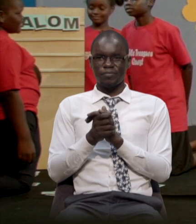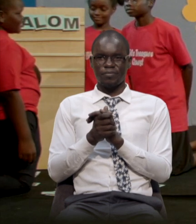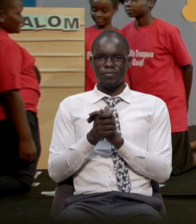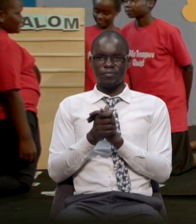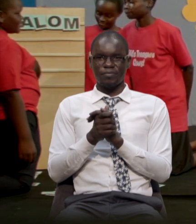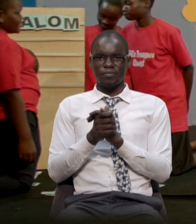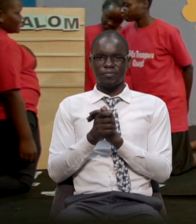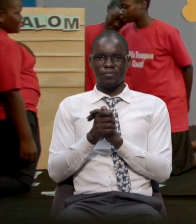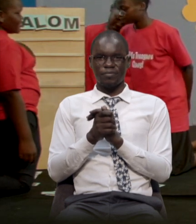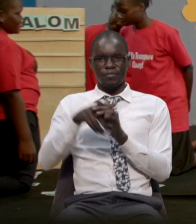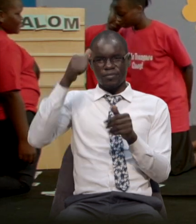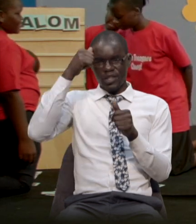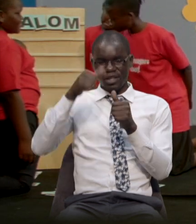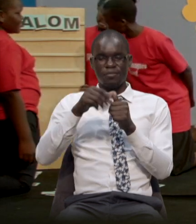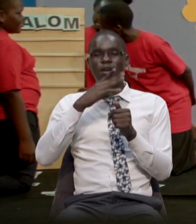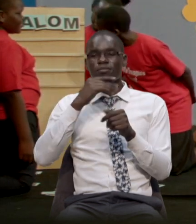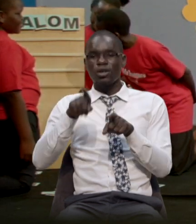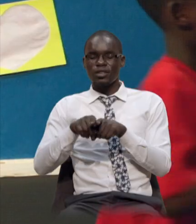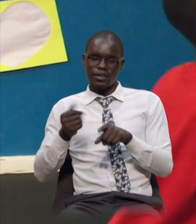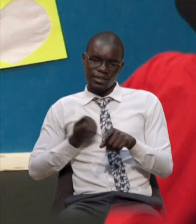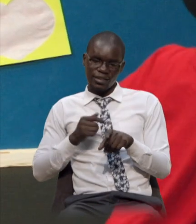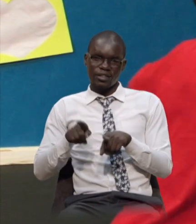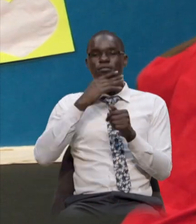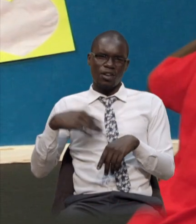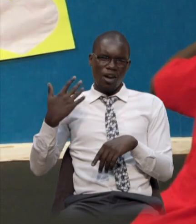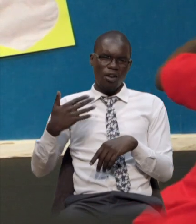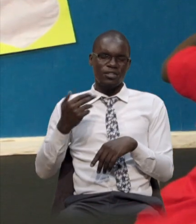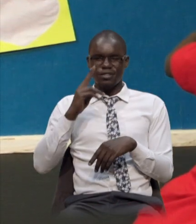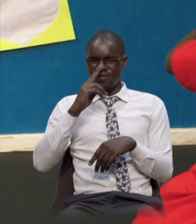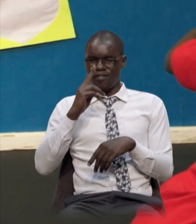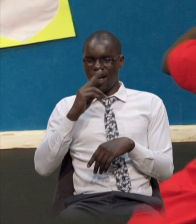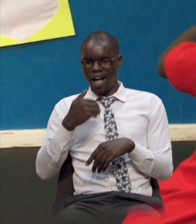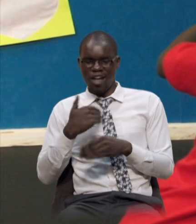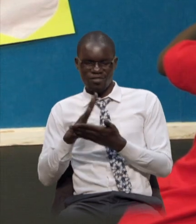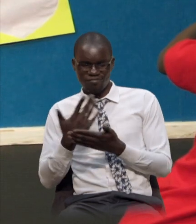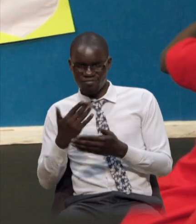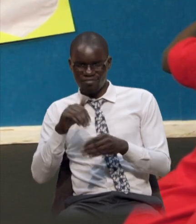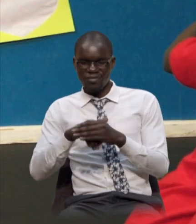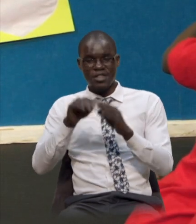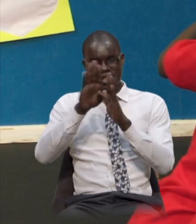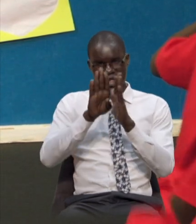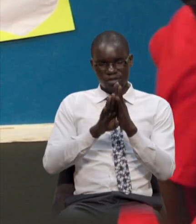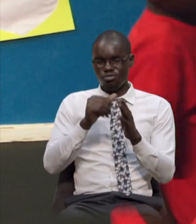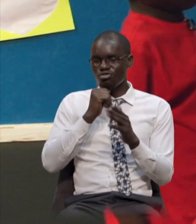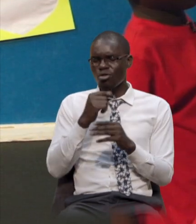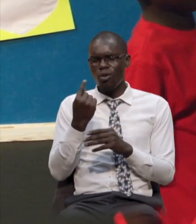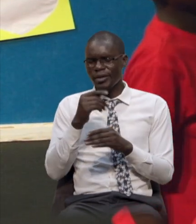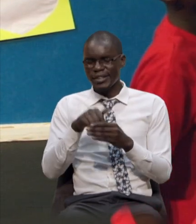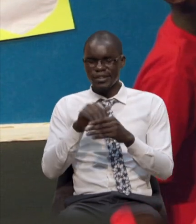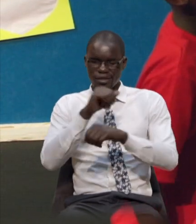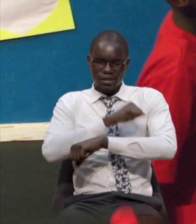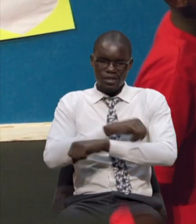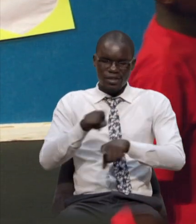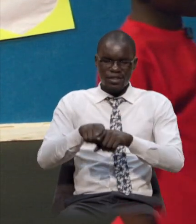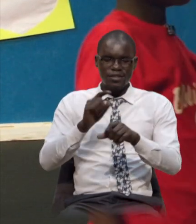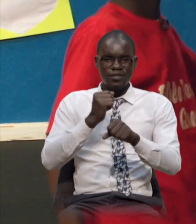see. And remember, boys and girls, it's fun always to get something from the Bible. It's not only in school we get fun, even when we deal